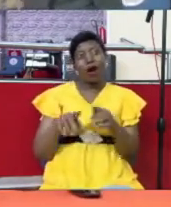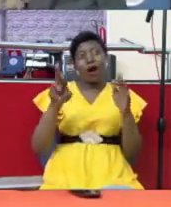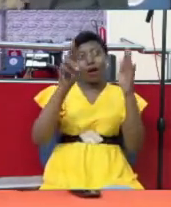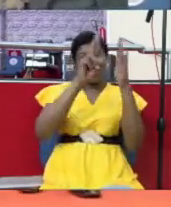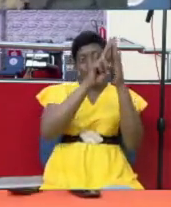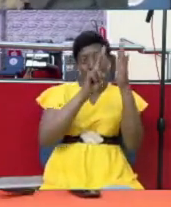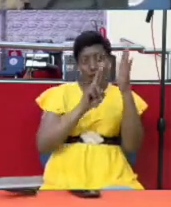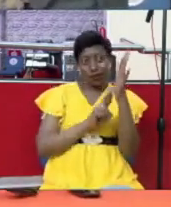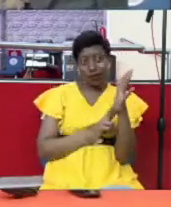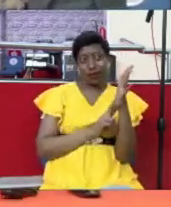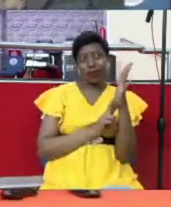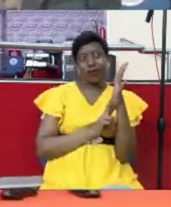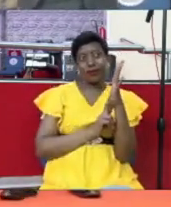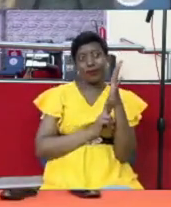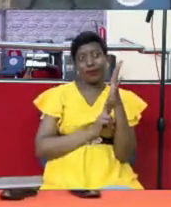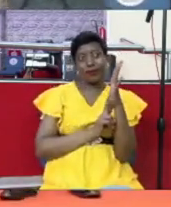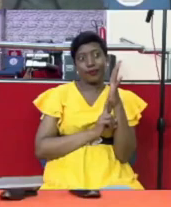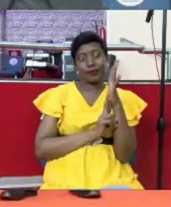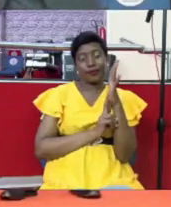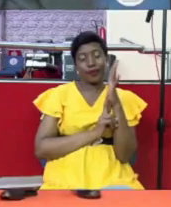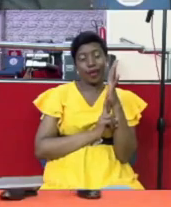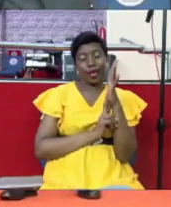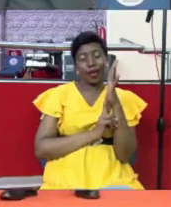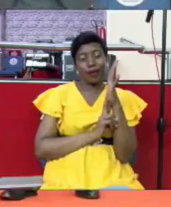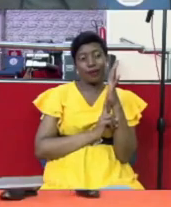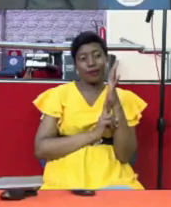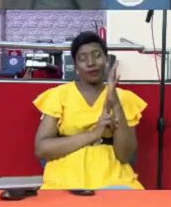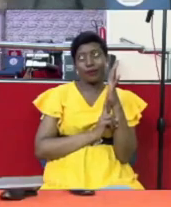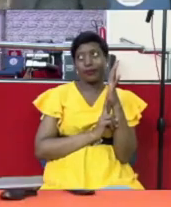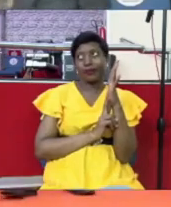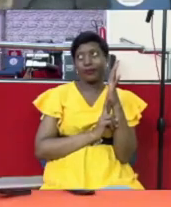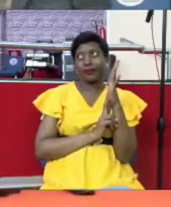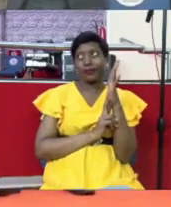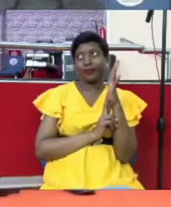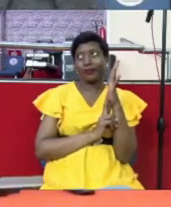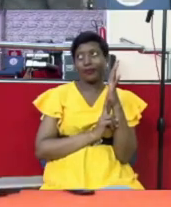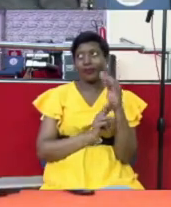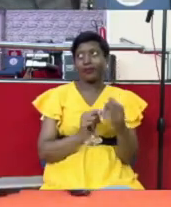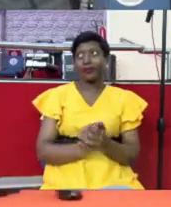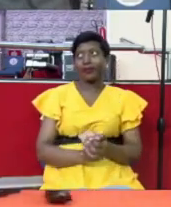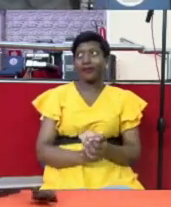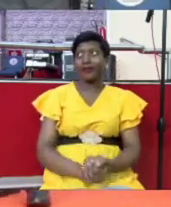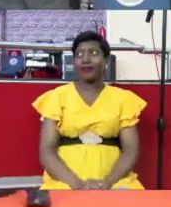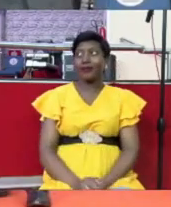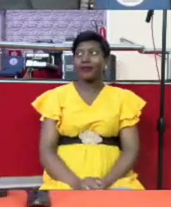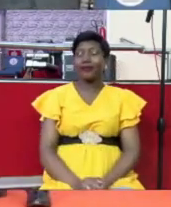ni aha ni mkaka ni aha principle